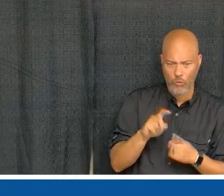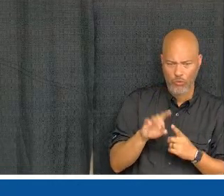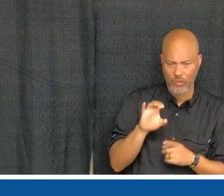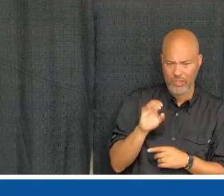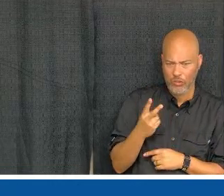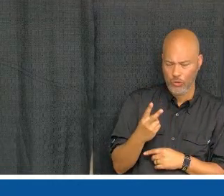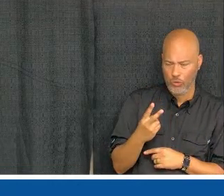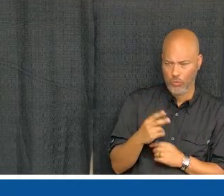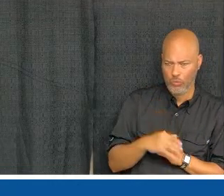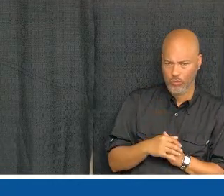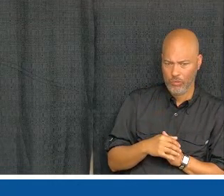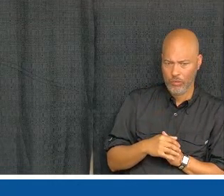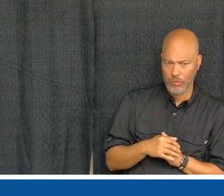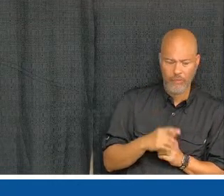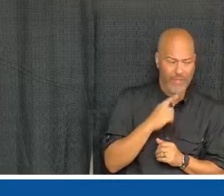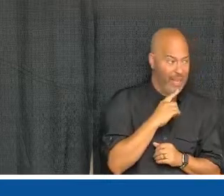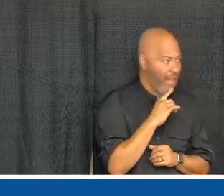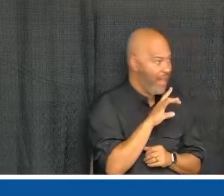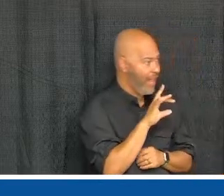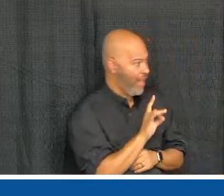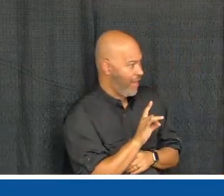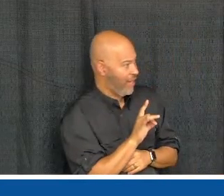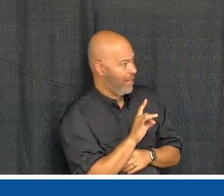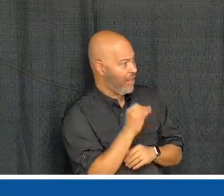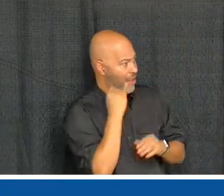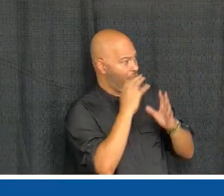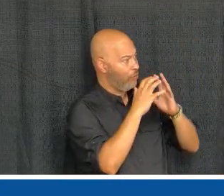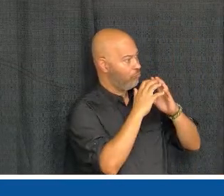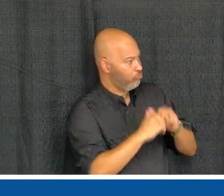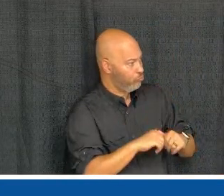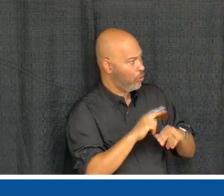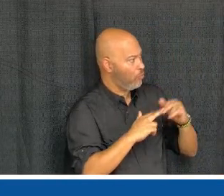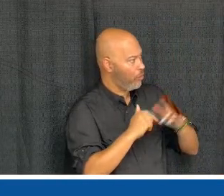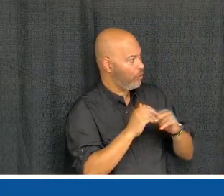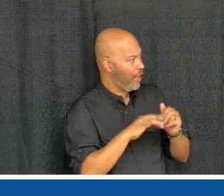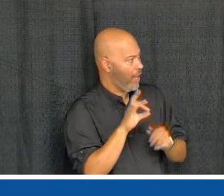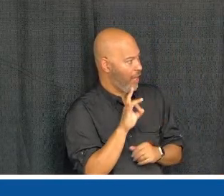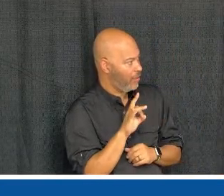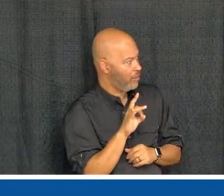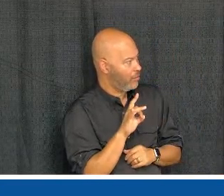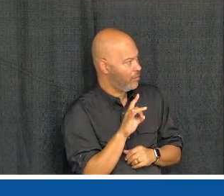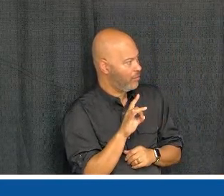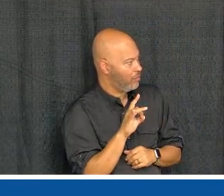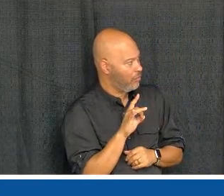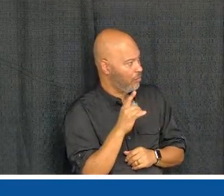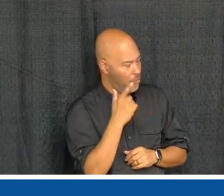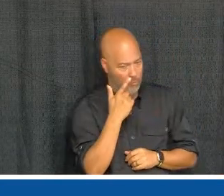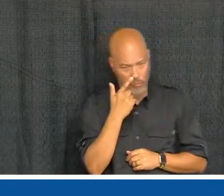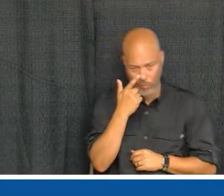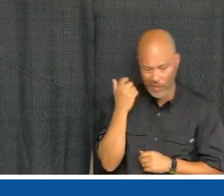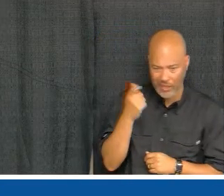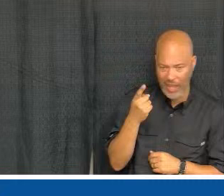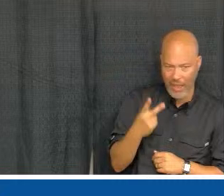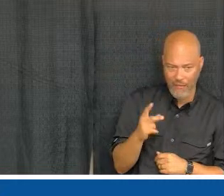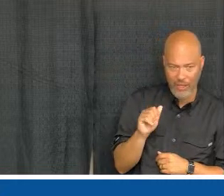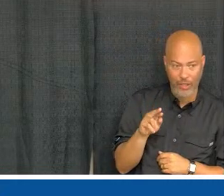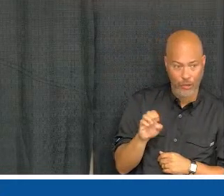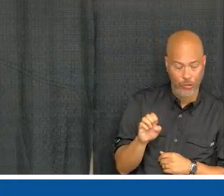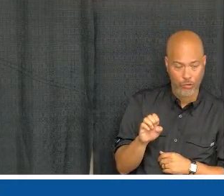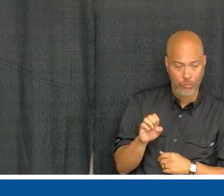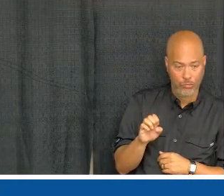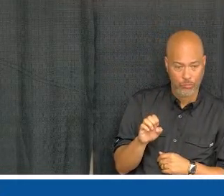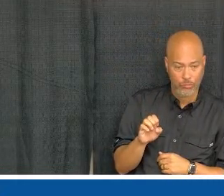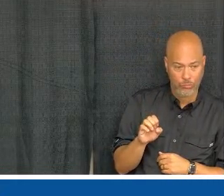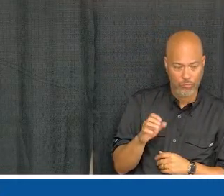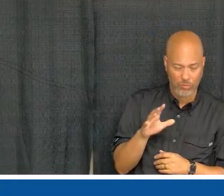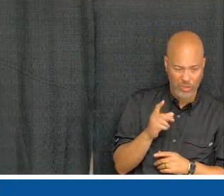C2? 8 if they tore down that building and built it. 8 units? Because it's half an acre. Ish.